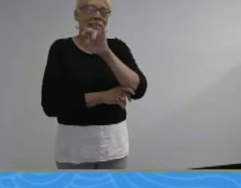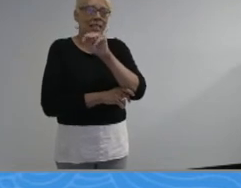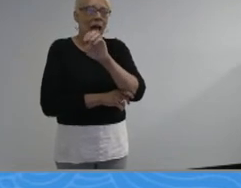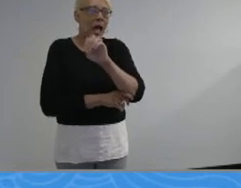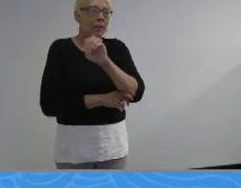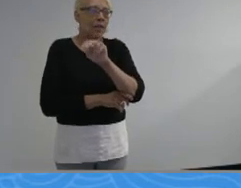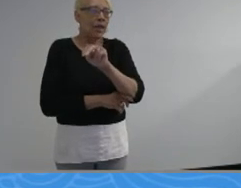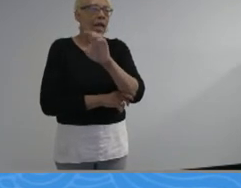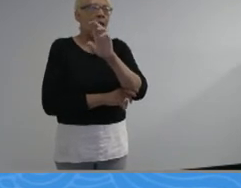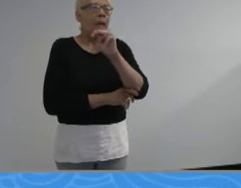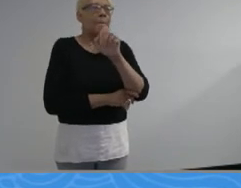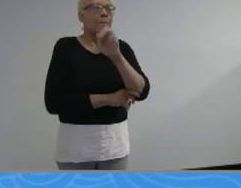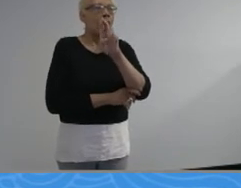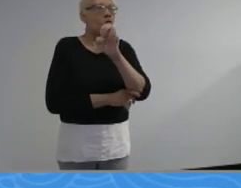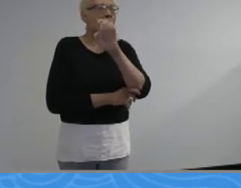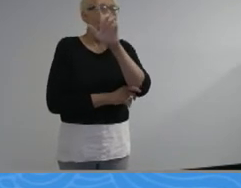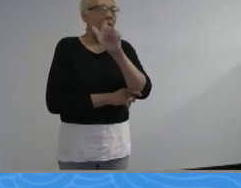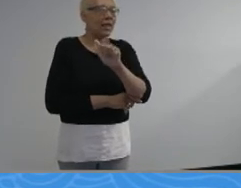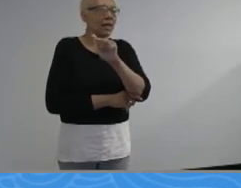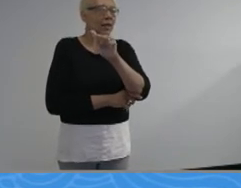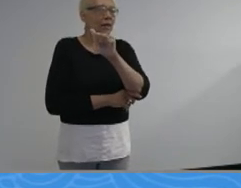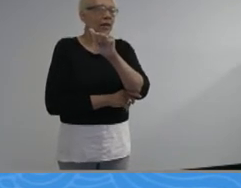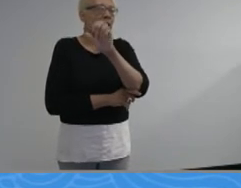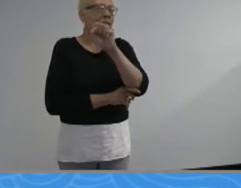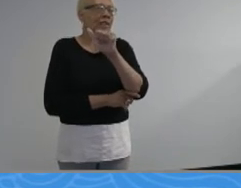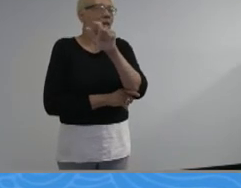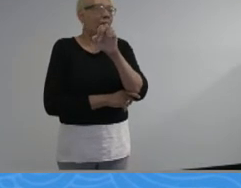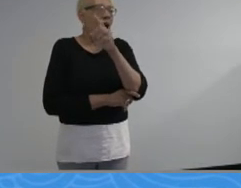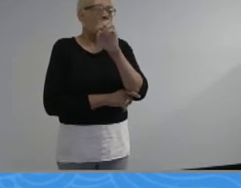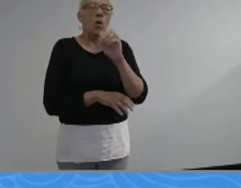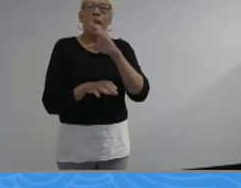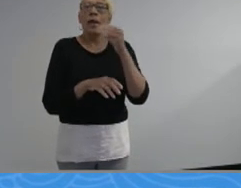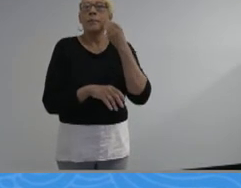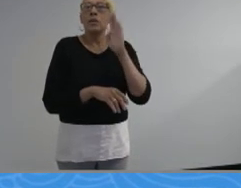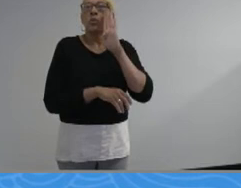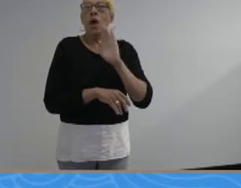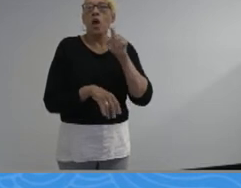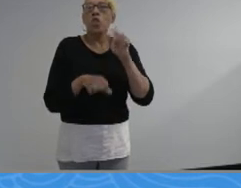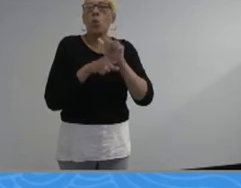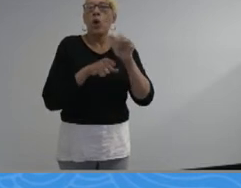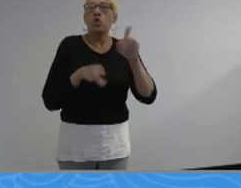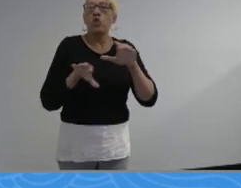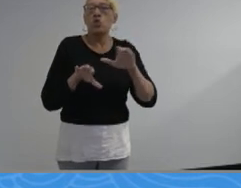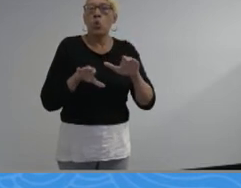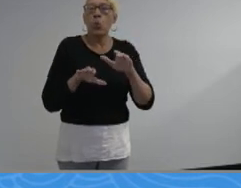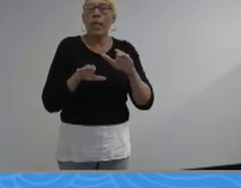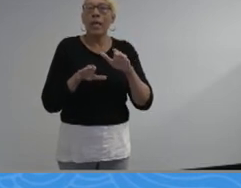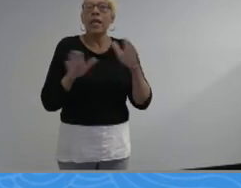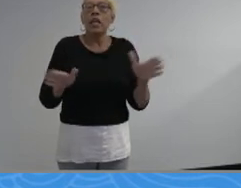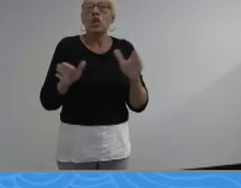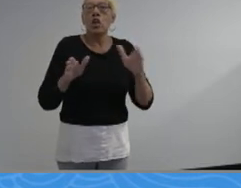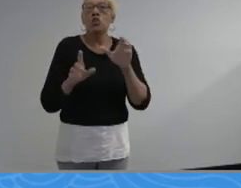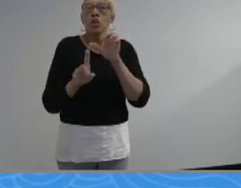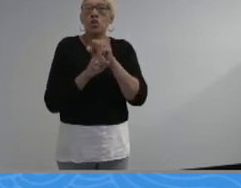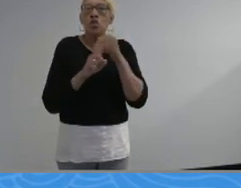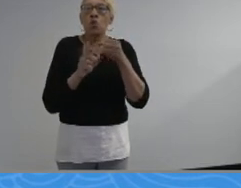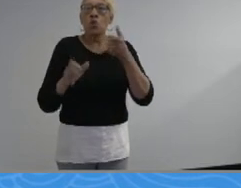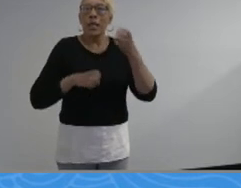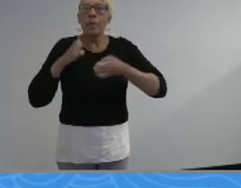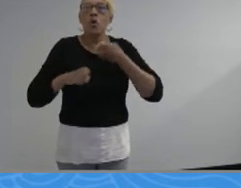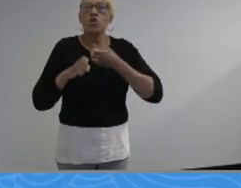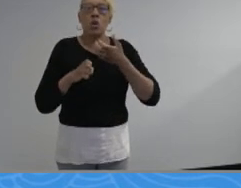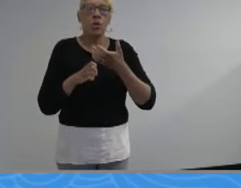Mariela Salgado, and I want to thank Ms. Shayla Brown for the work that you are doing, lifting up social emotional learning, lifting up the needs of our